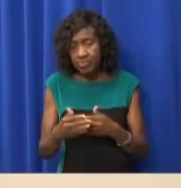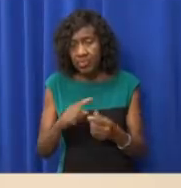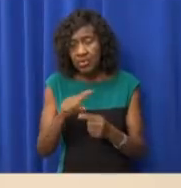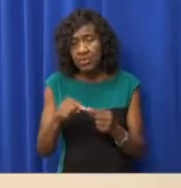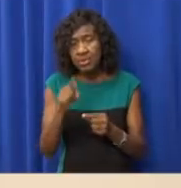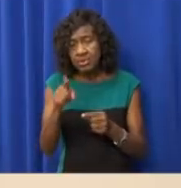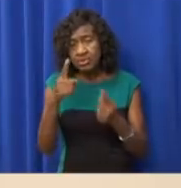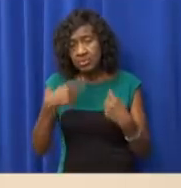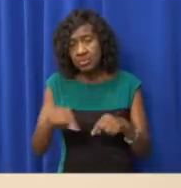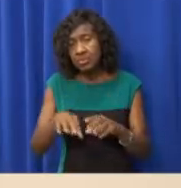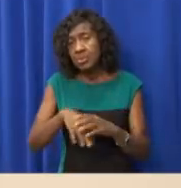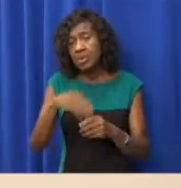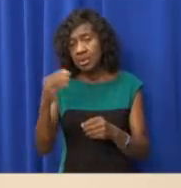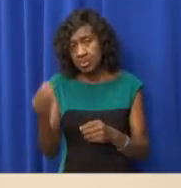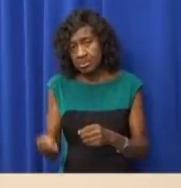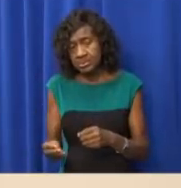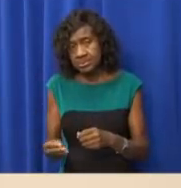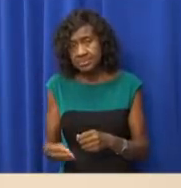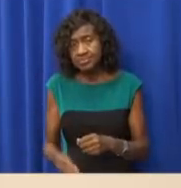arrangements.